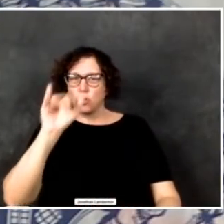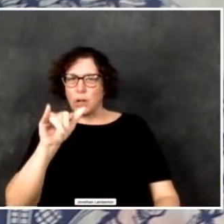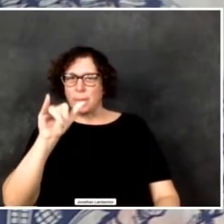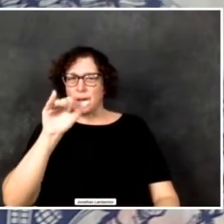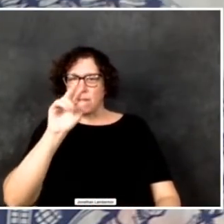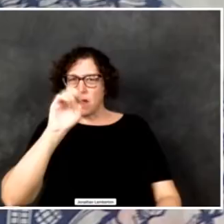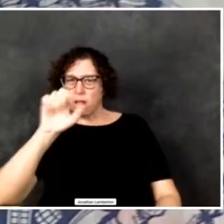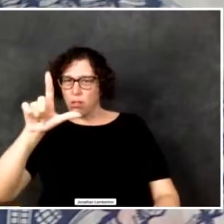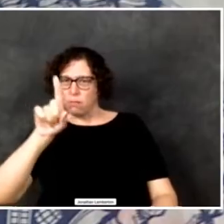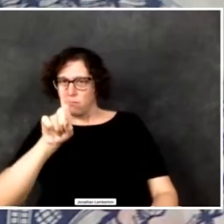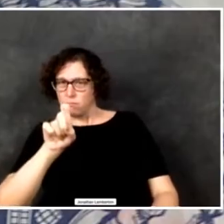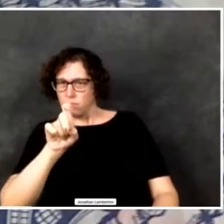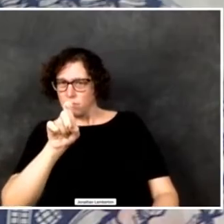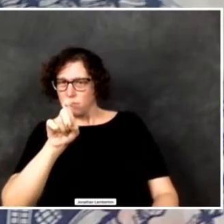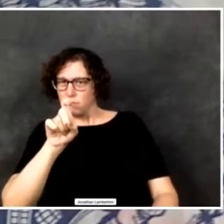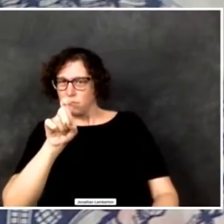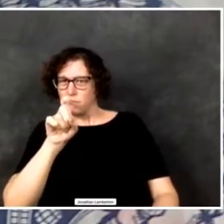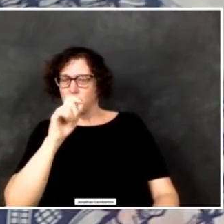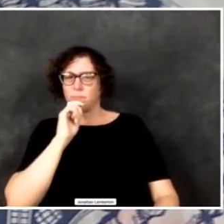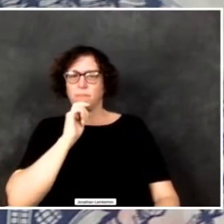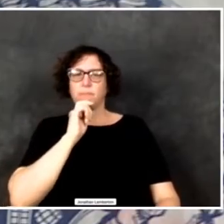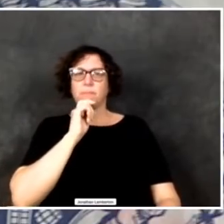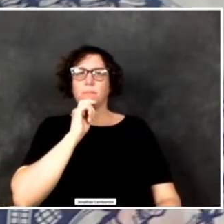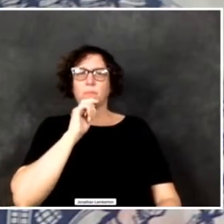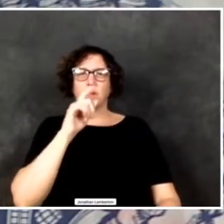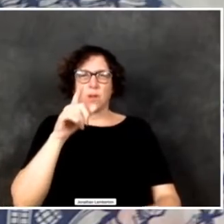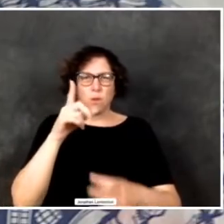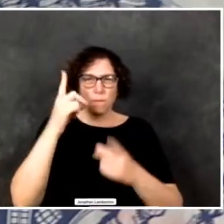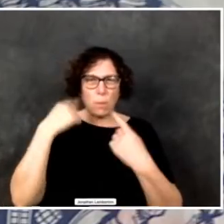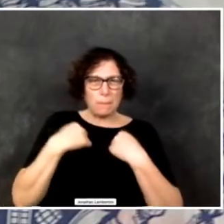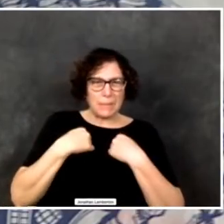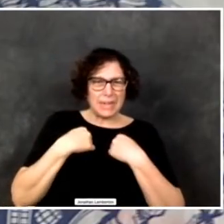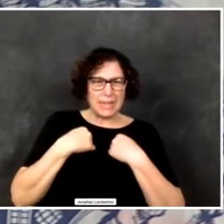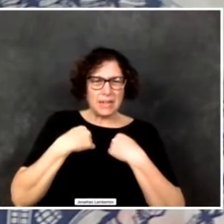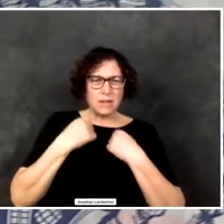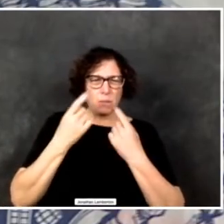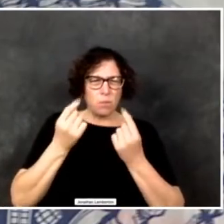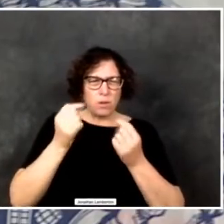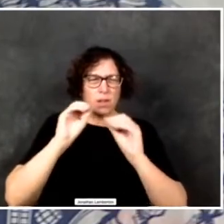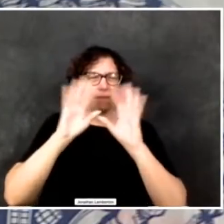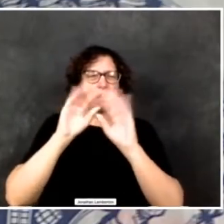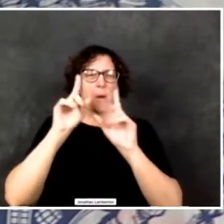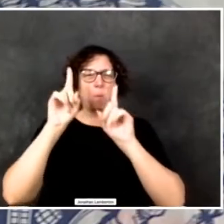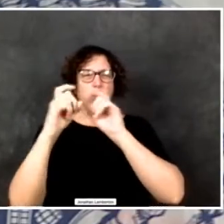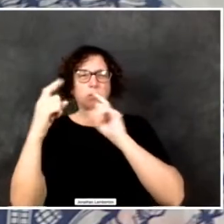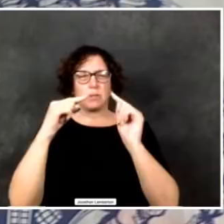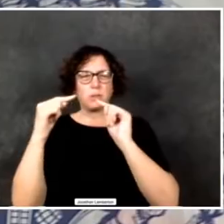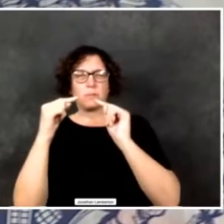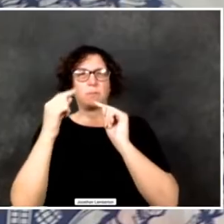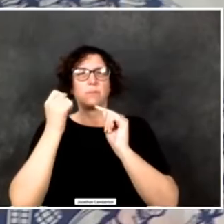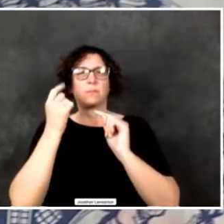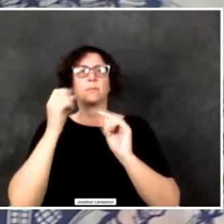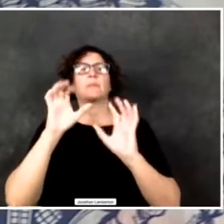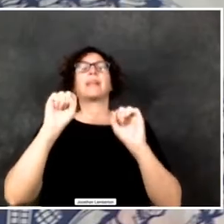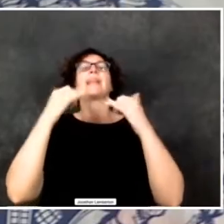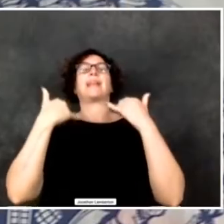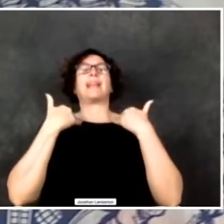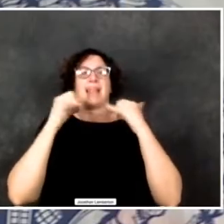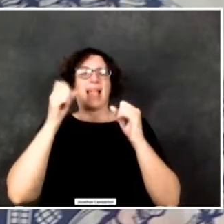Can you hear us? Tests are not in place. Well, can you hear me? Yeah, just go ahead. Finish on the point about